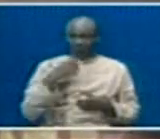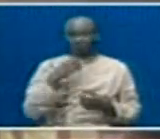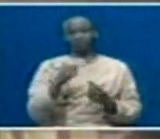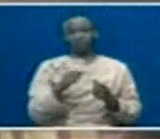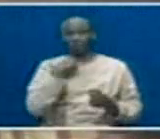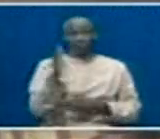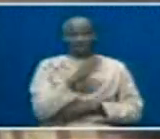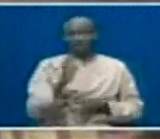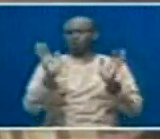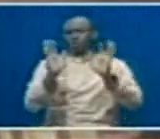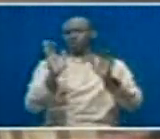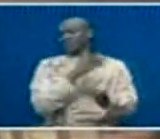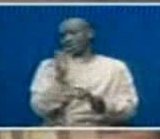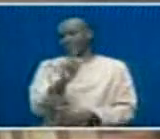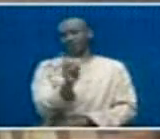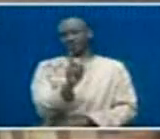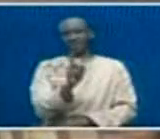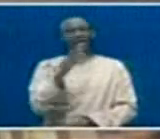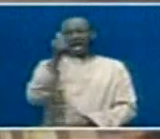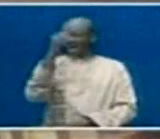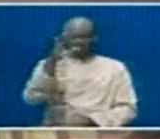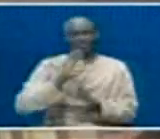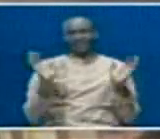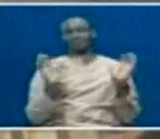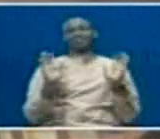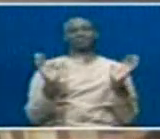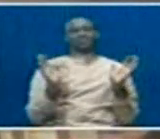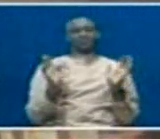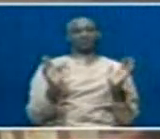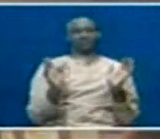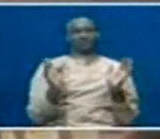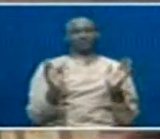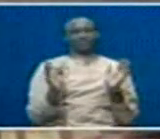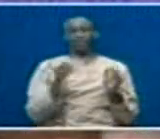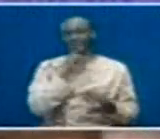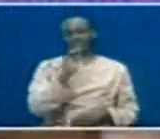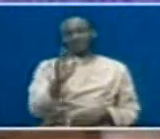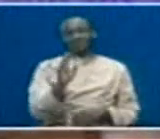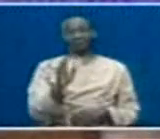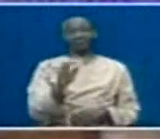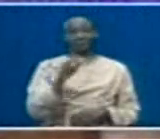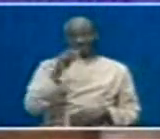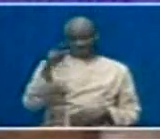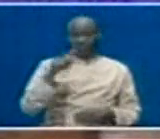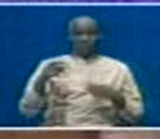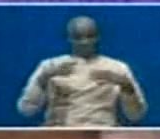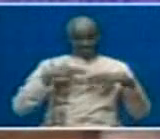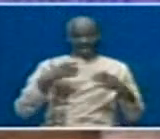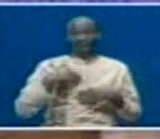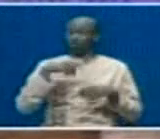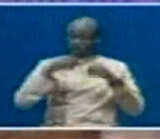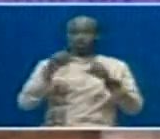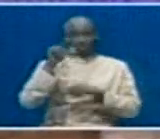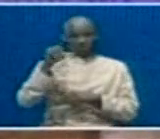sing? No, singing. But Ali Mazrui, man, that's the man. He's the man. Jeff Koinange Live takes a break. Please keep tweeting